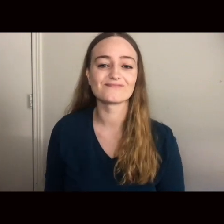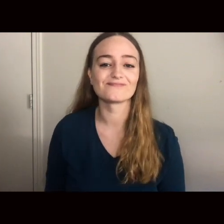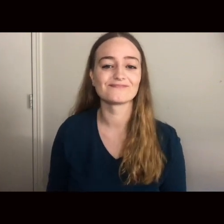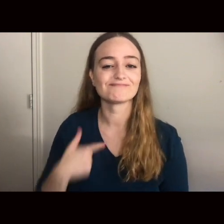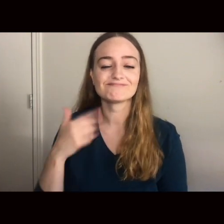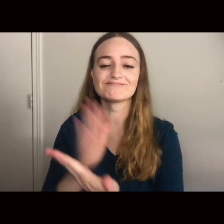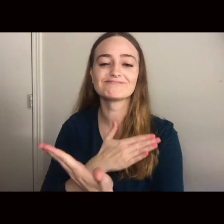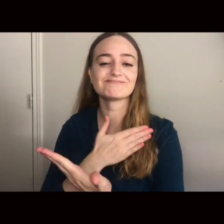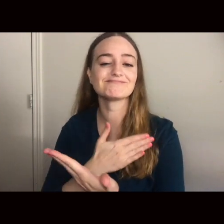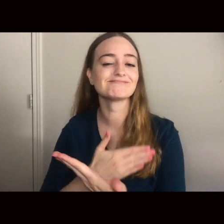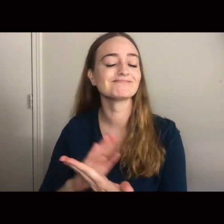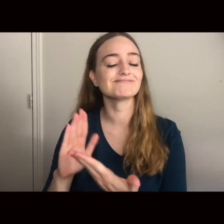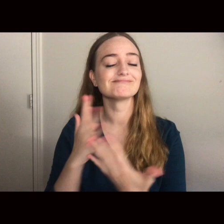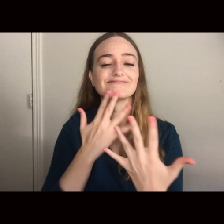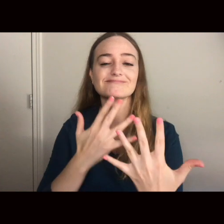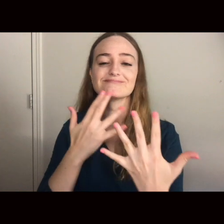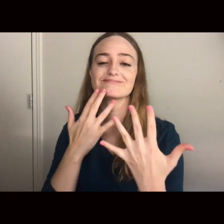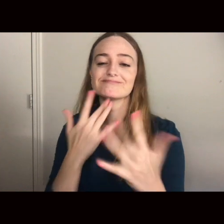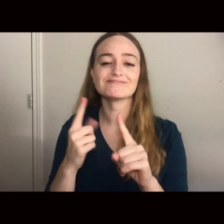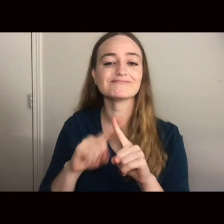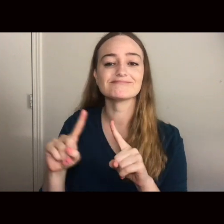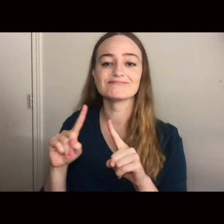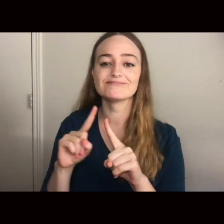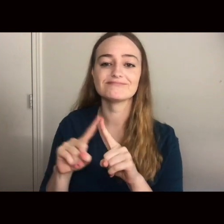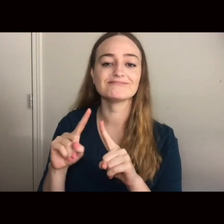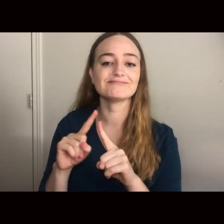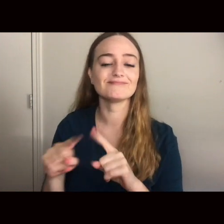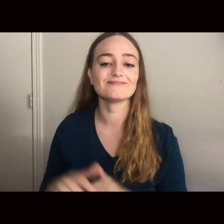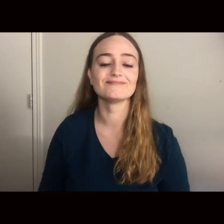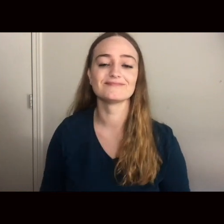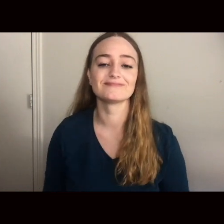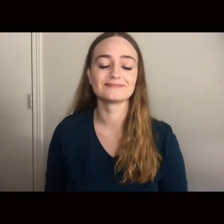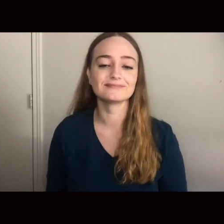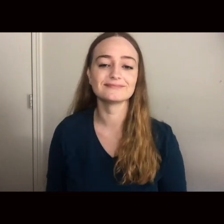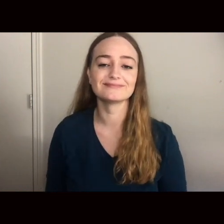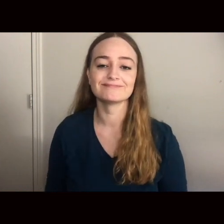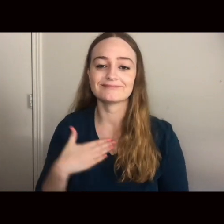fan. I play my music bit by bit.